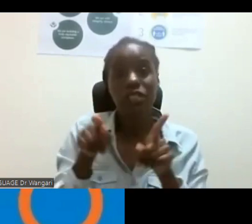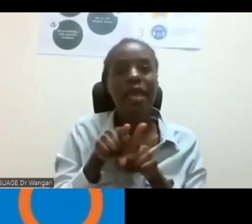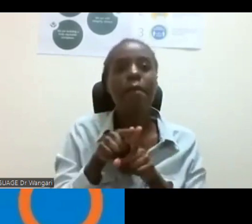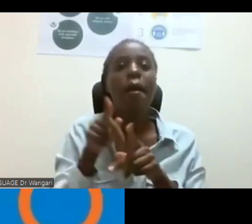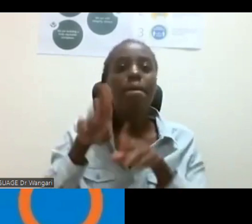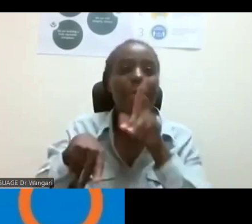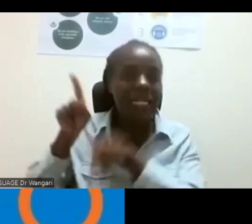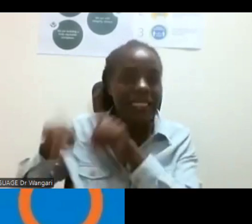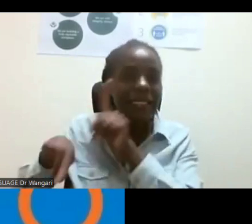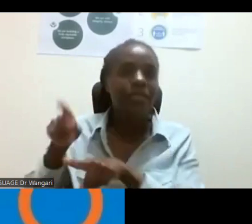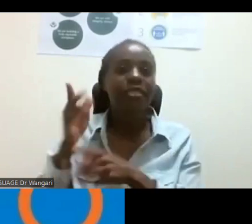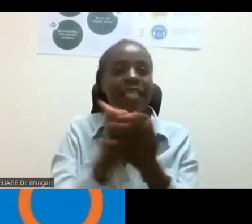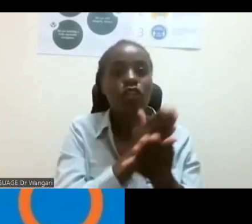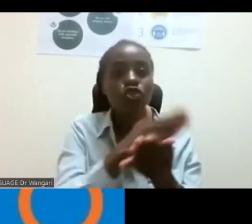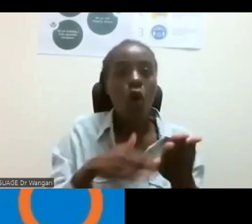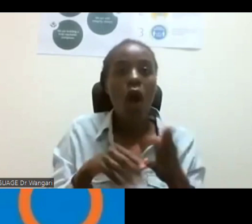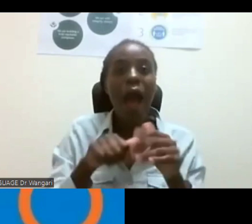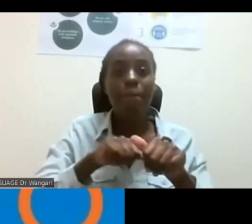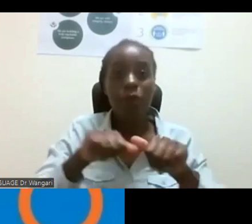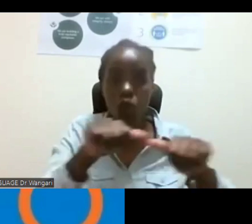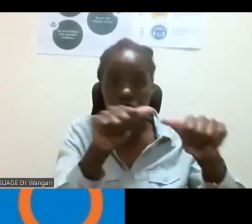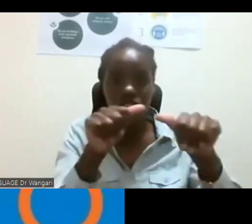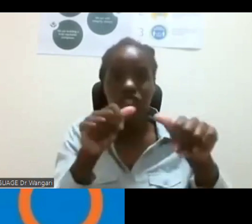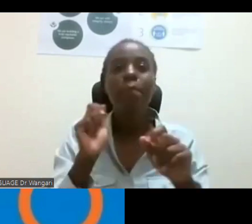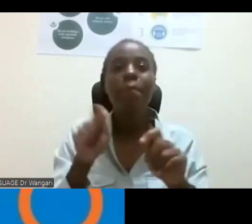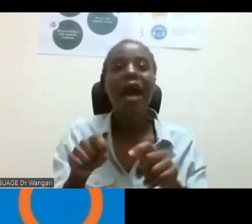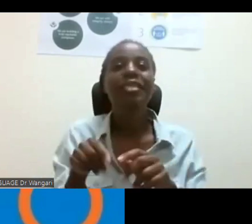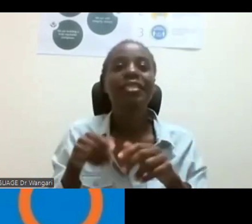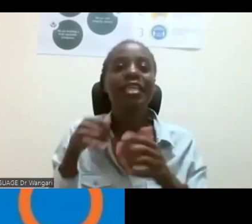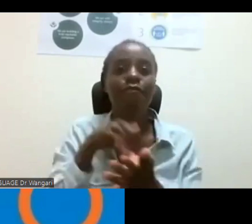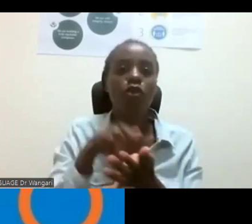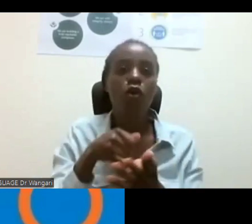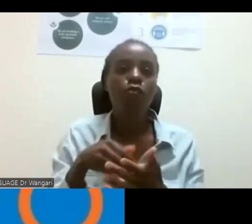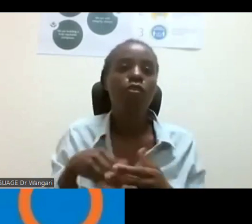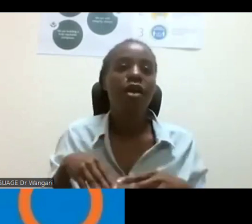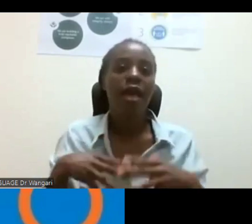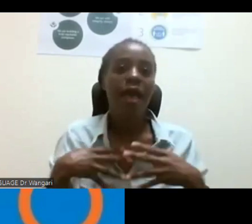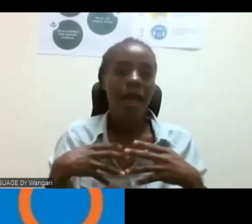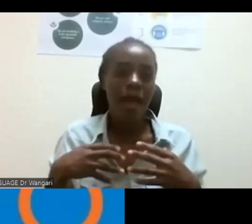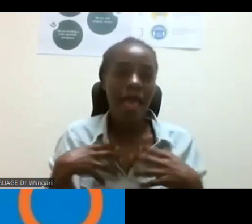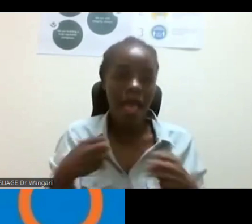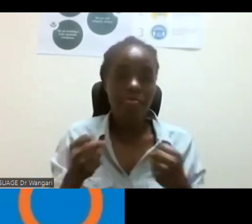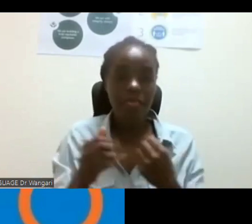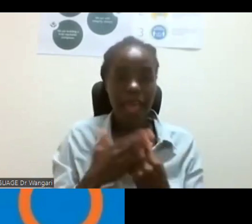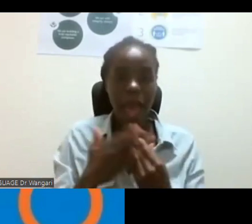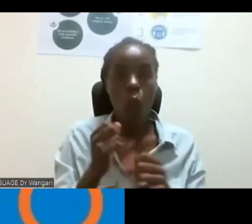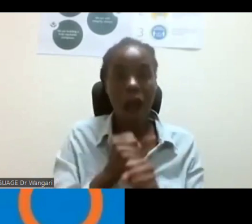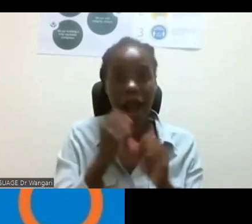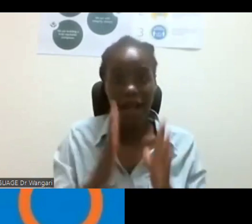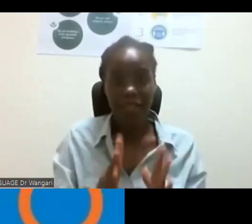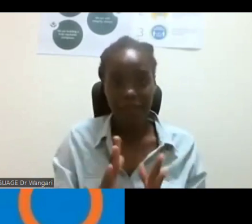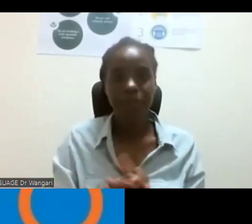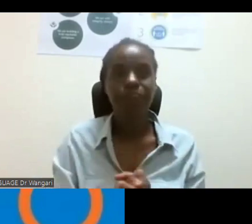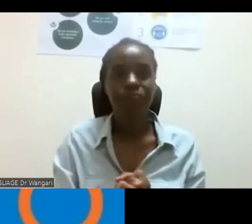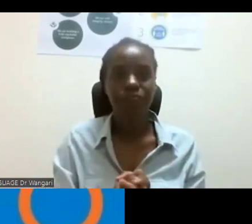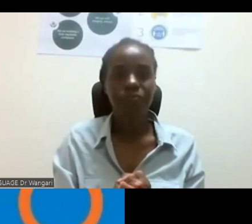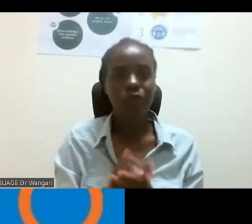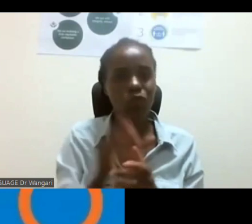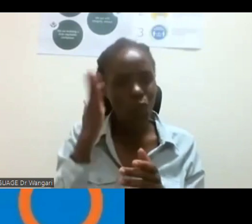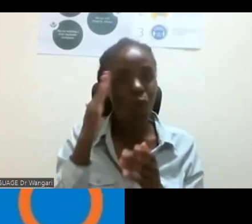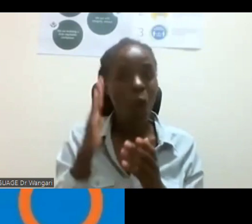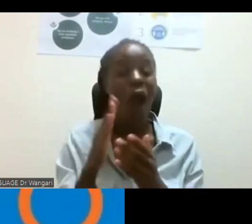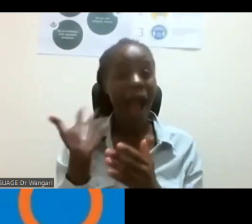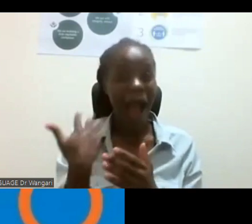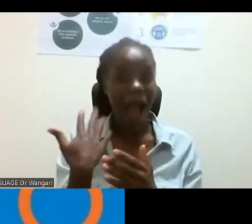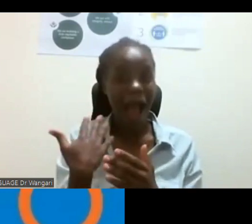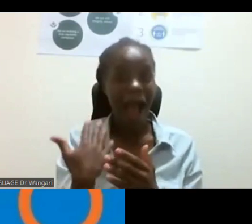health sector, needs to involve the primary care health workers in particular. We also have the clinical handbook. A lot of you are familiar with this. This